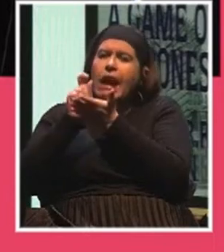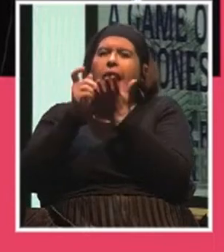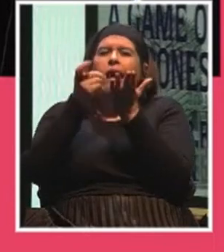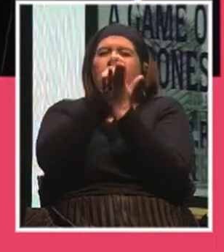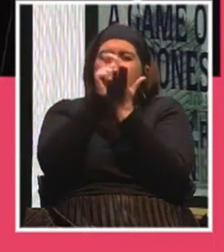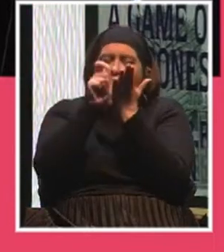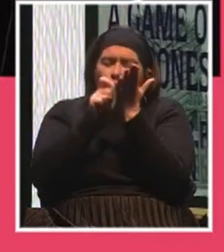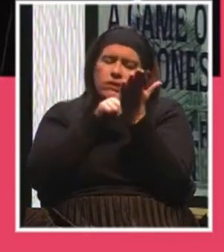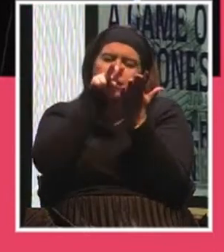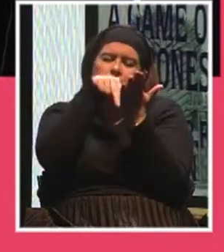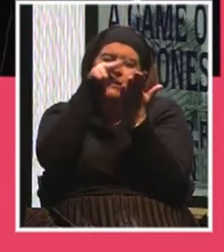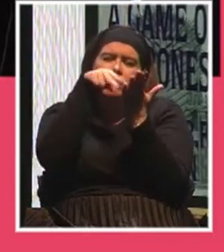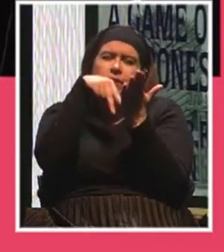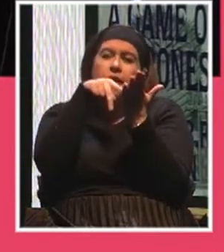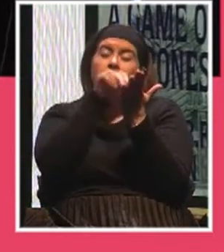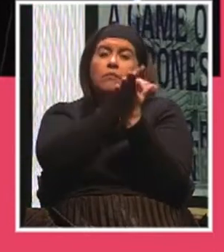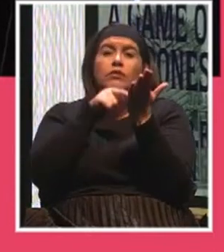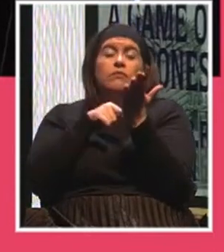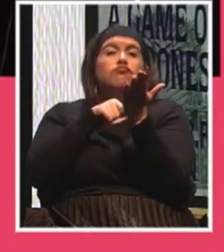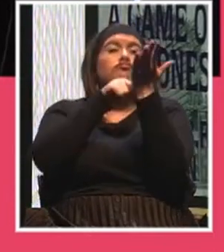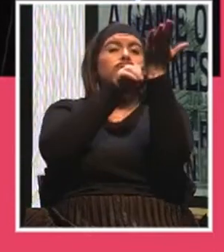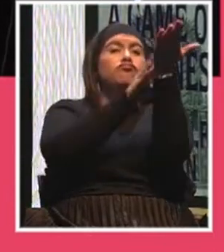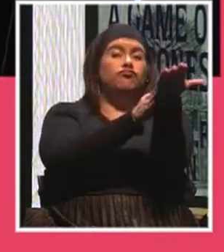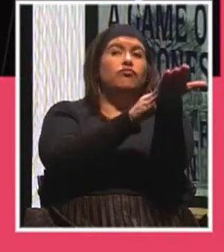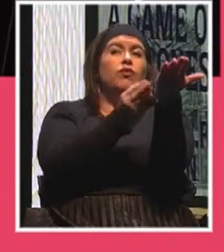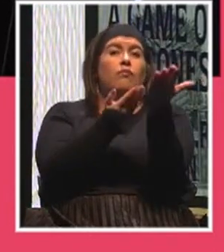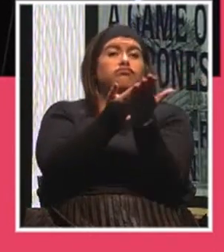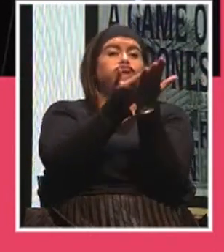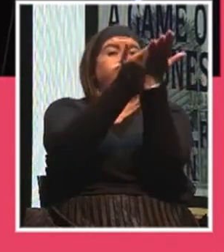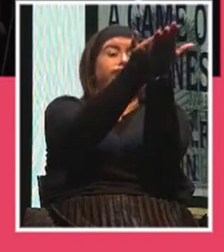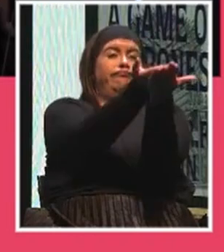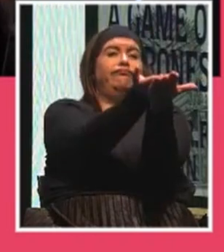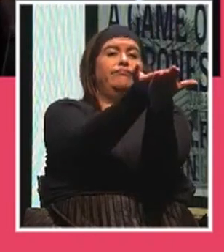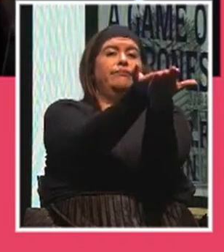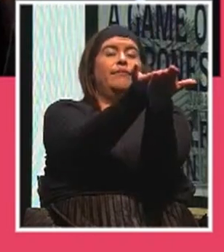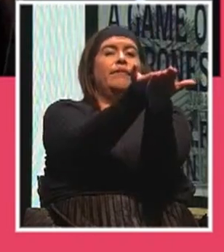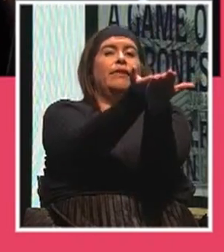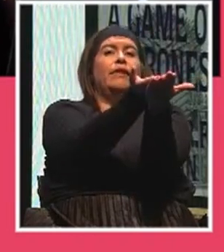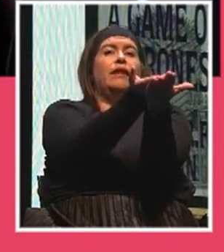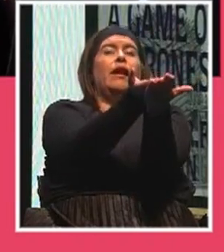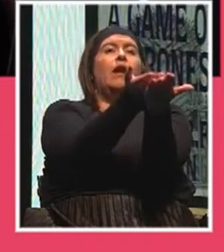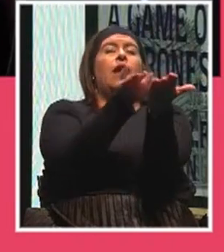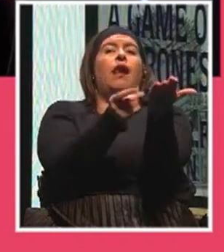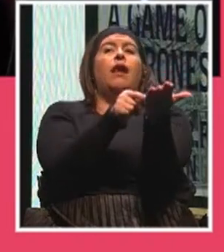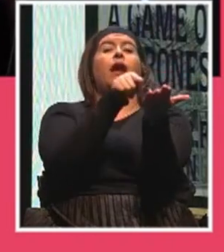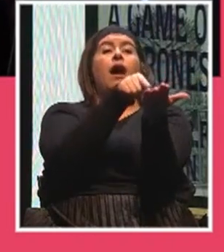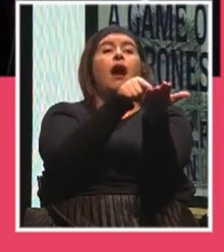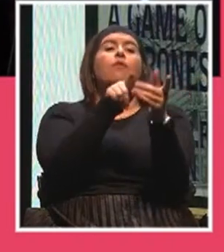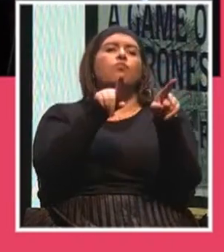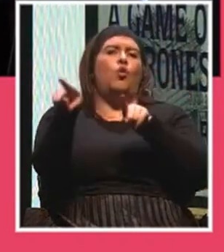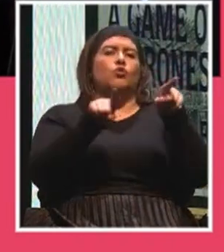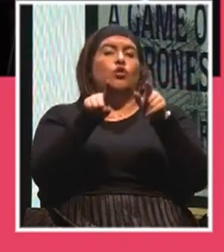were released to production to shoot. And my team was always reading the scripts, so we were, expert,